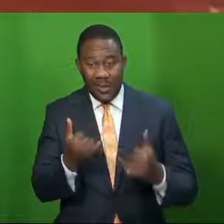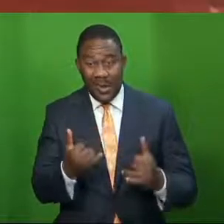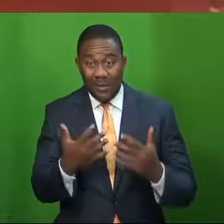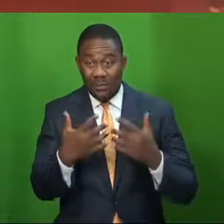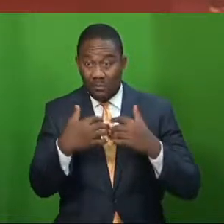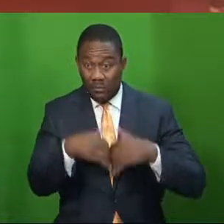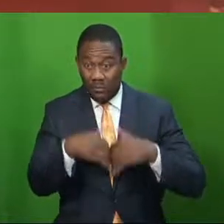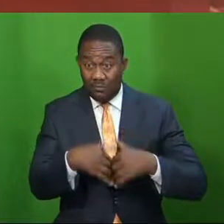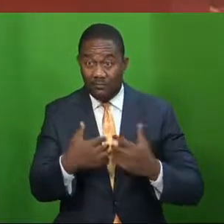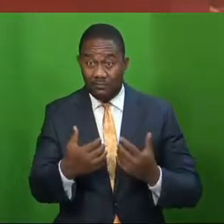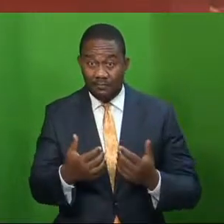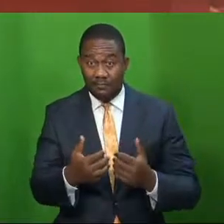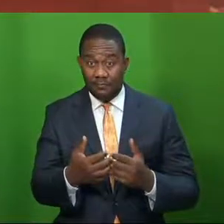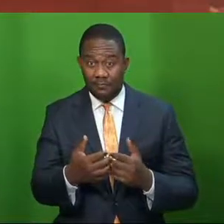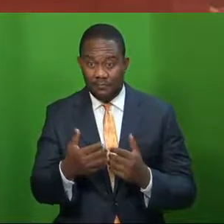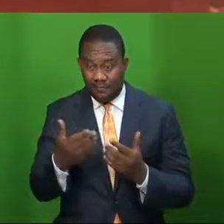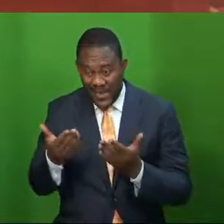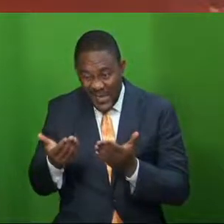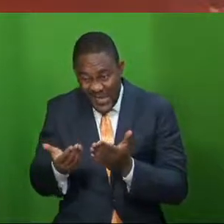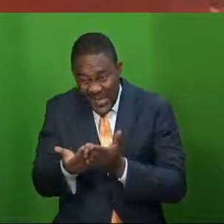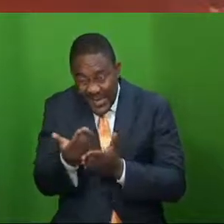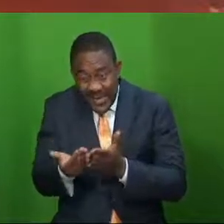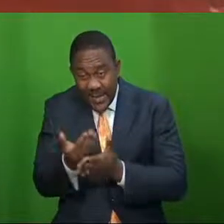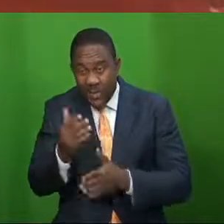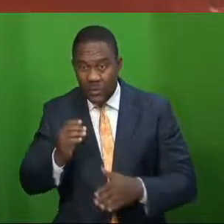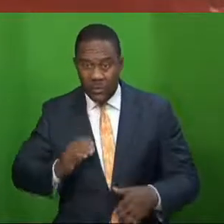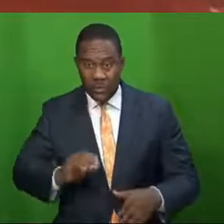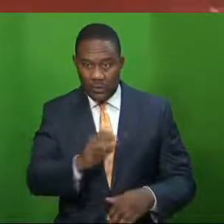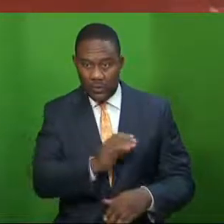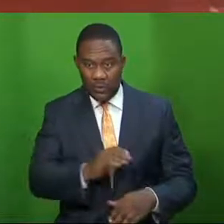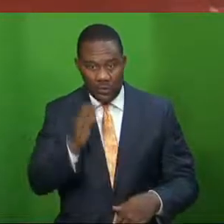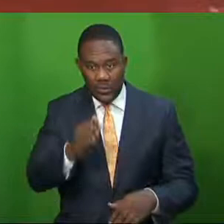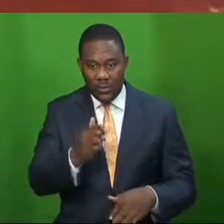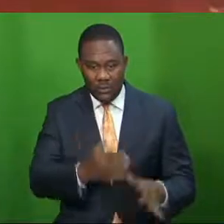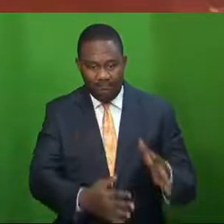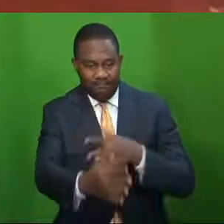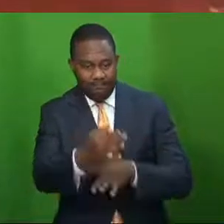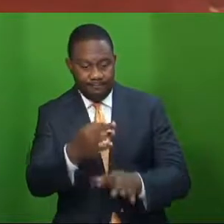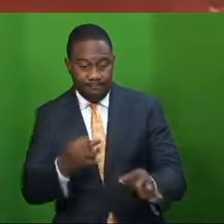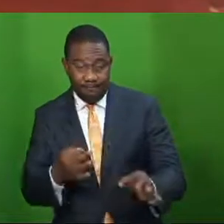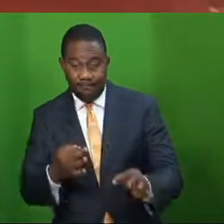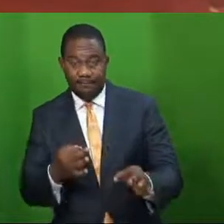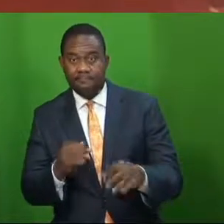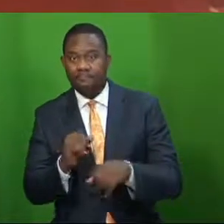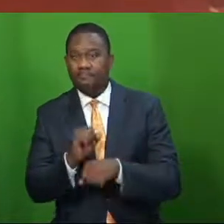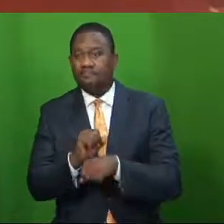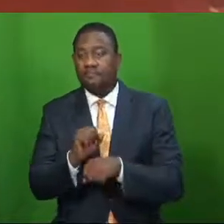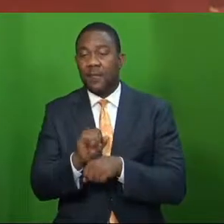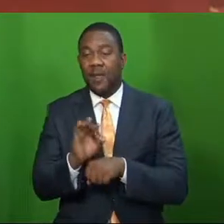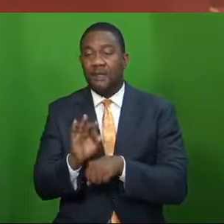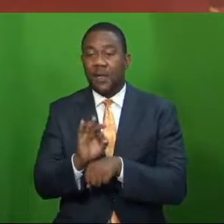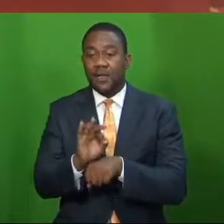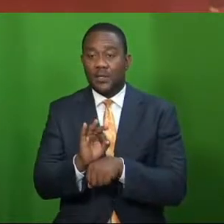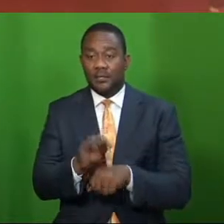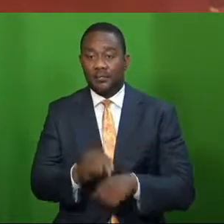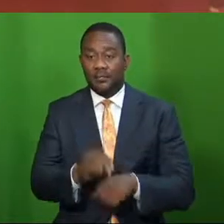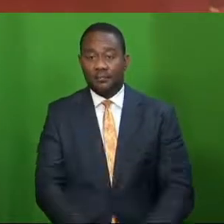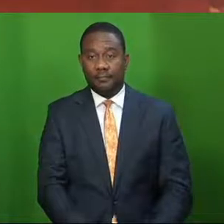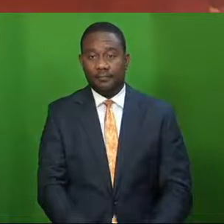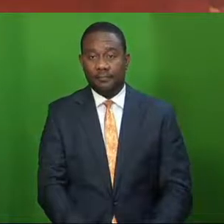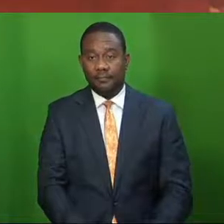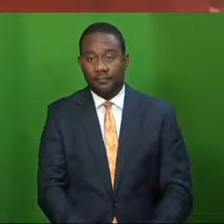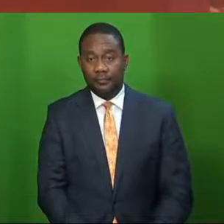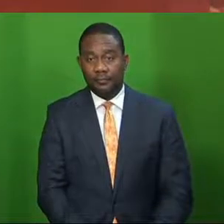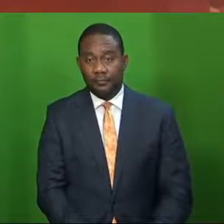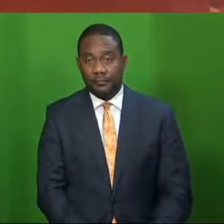And a new committee will come to replace that committee in the performance of the functions of the appointment committee. Mr. Speaker,